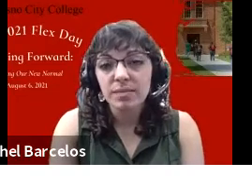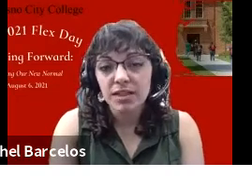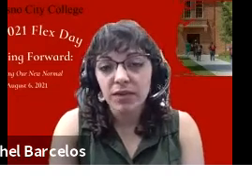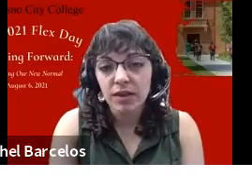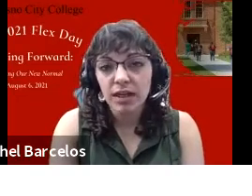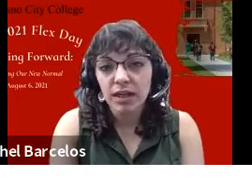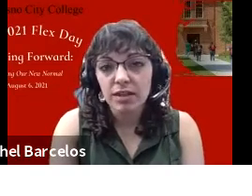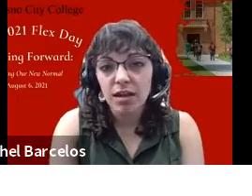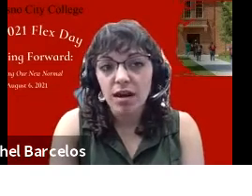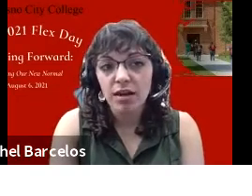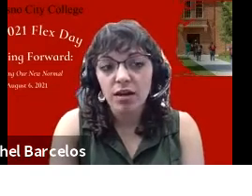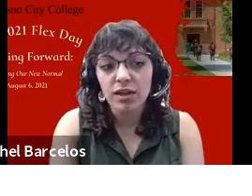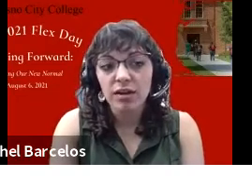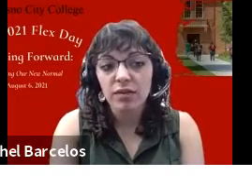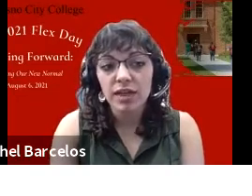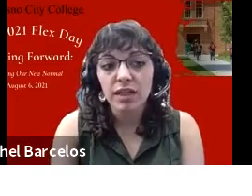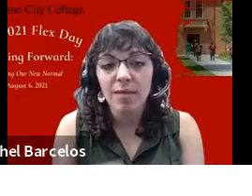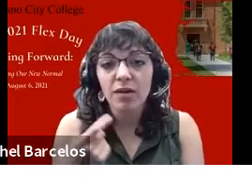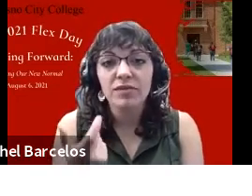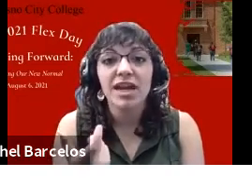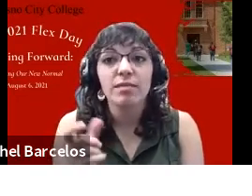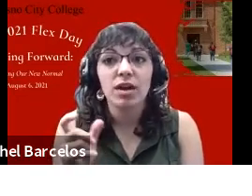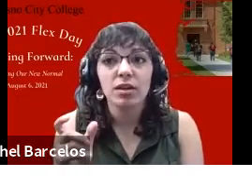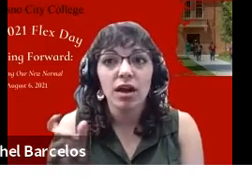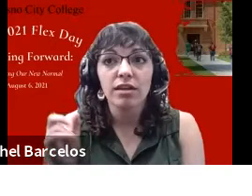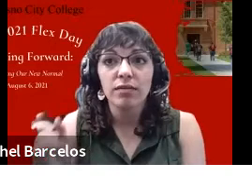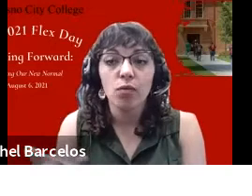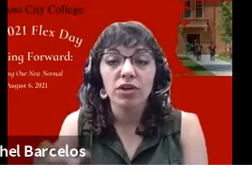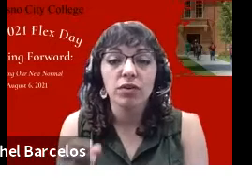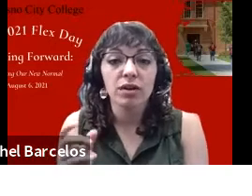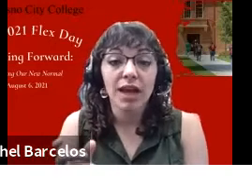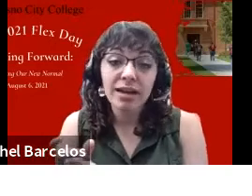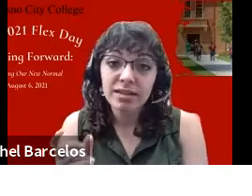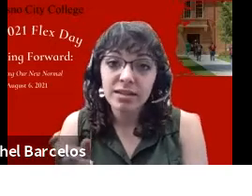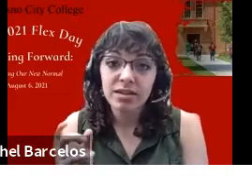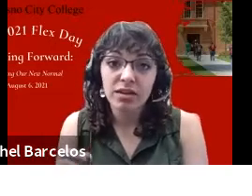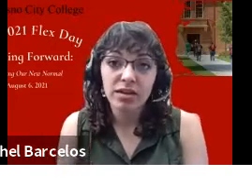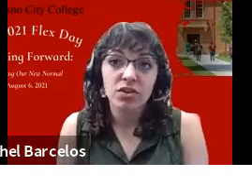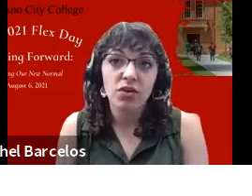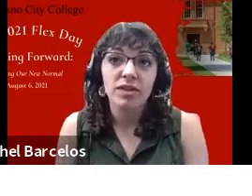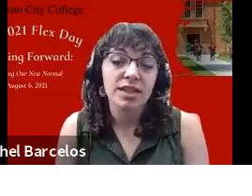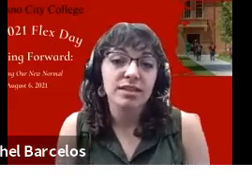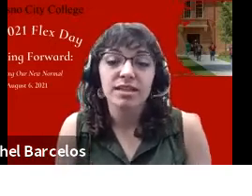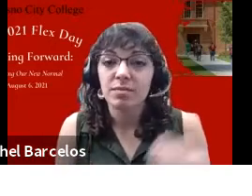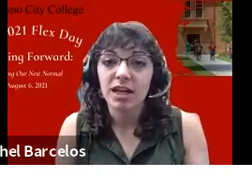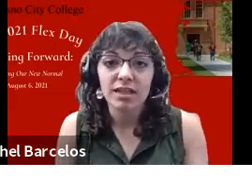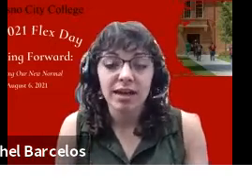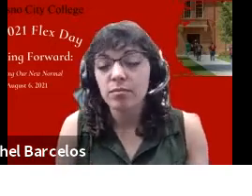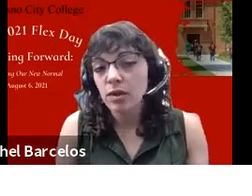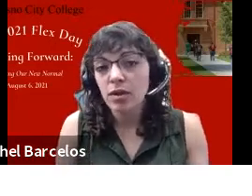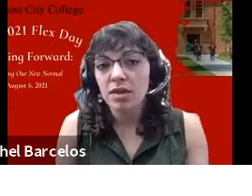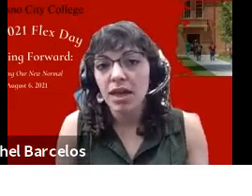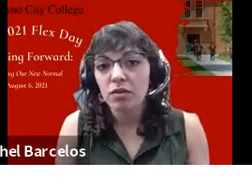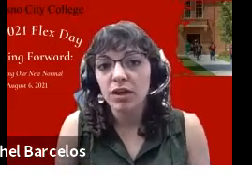date specifically is not on there. The amount of time allotted for your class is on there. So if it's a 60-minute